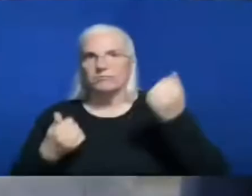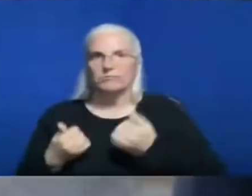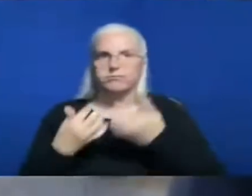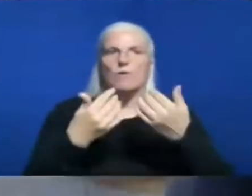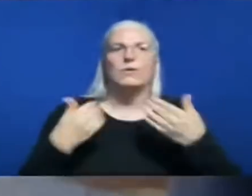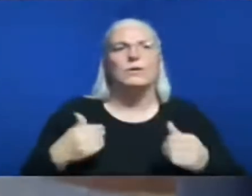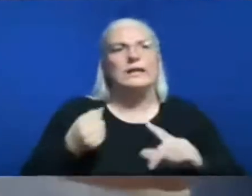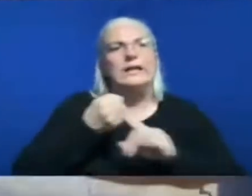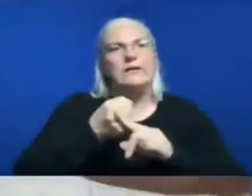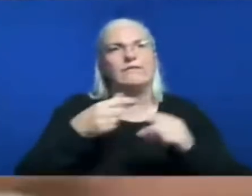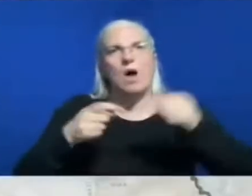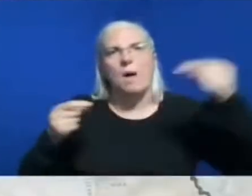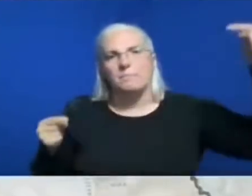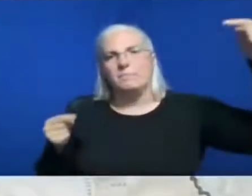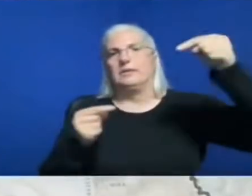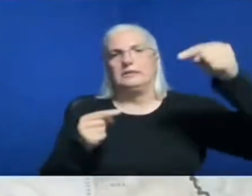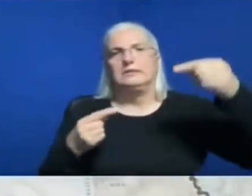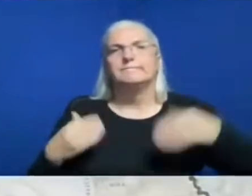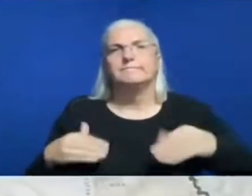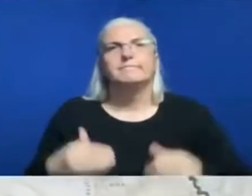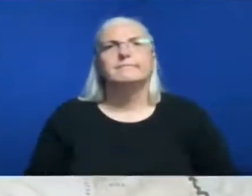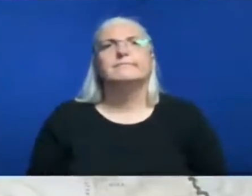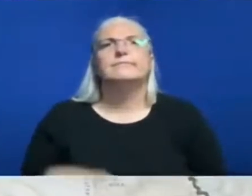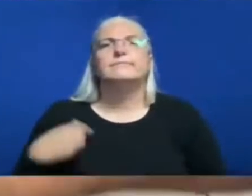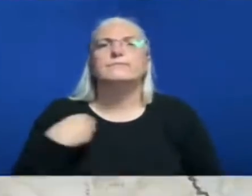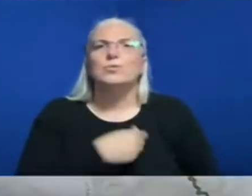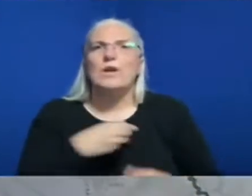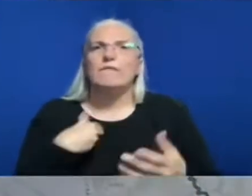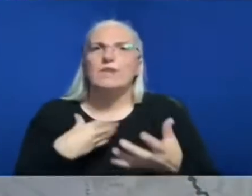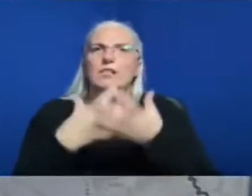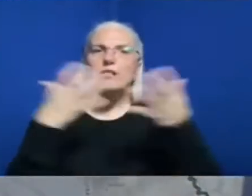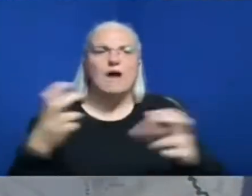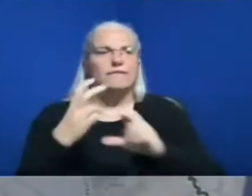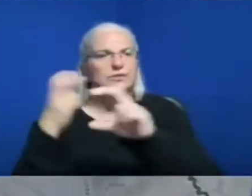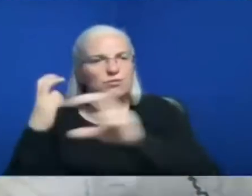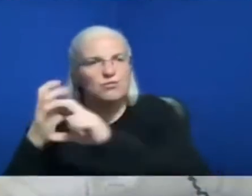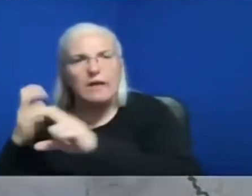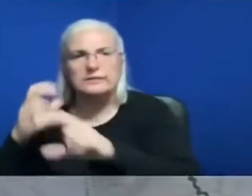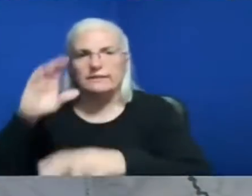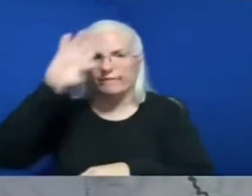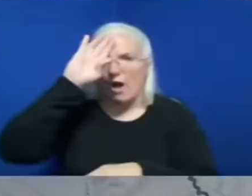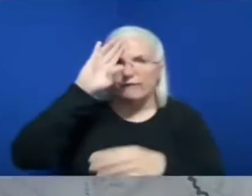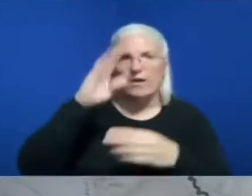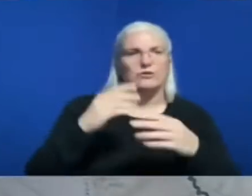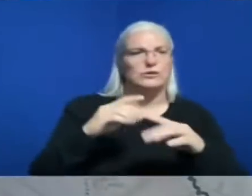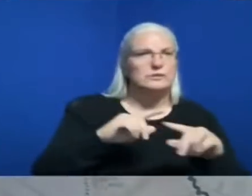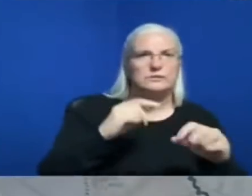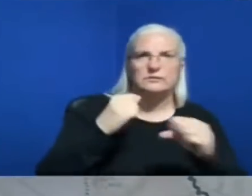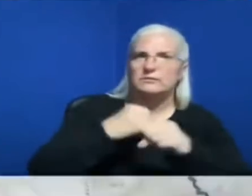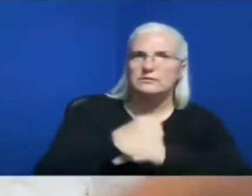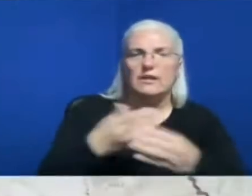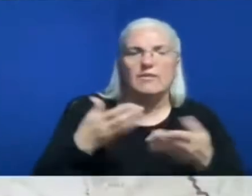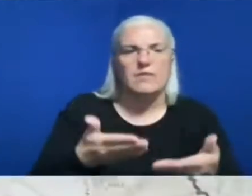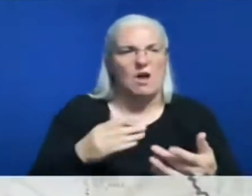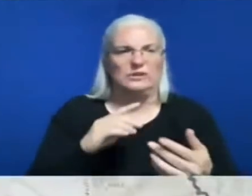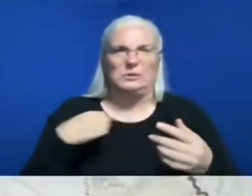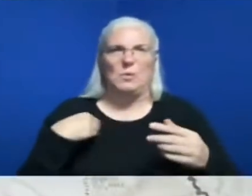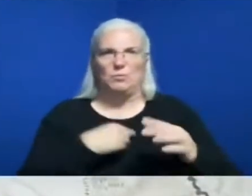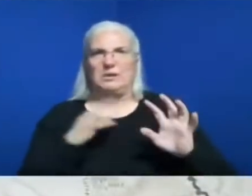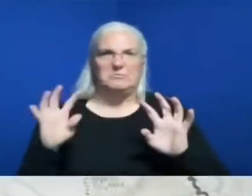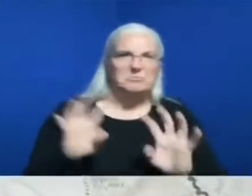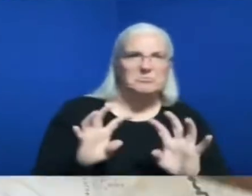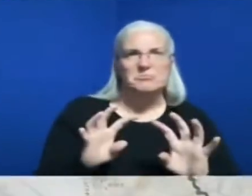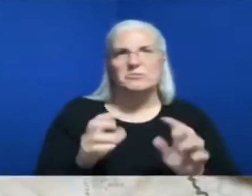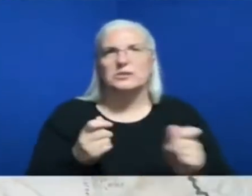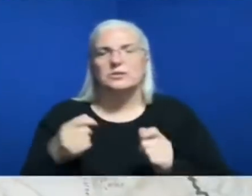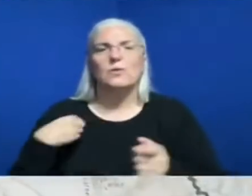keep a large presence of resources that are in there. We've really developed a relationship with the people in the town in here. We've brought water into the town from a water source